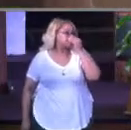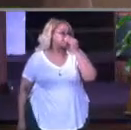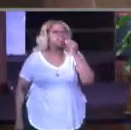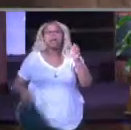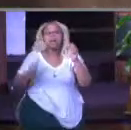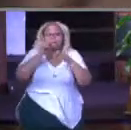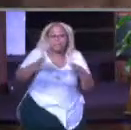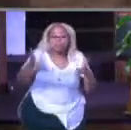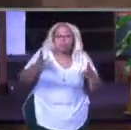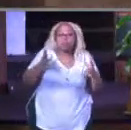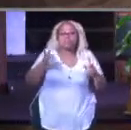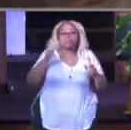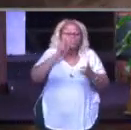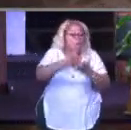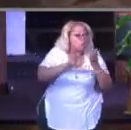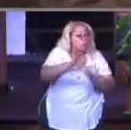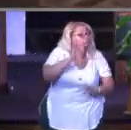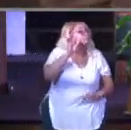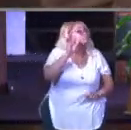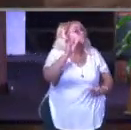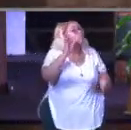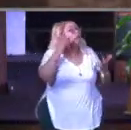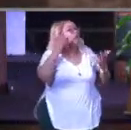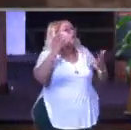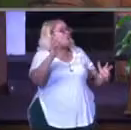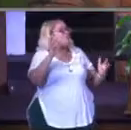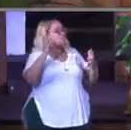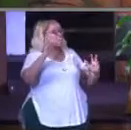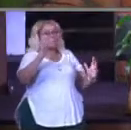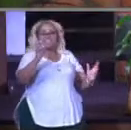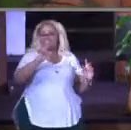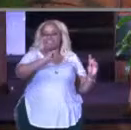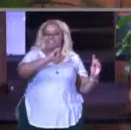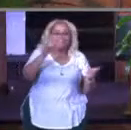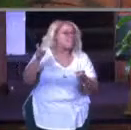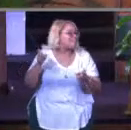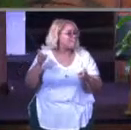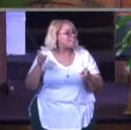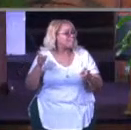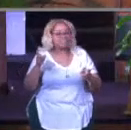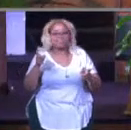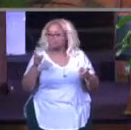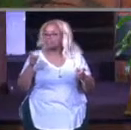Here's the blessing. The Holy Ghost has already been given.